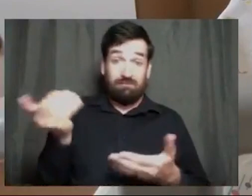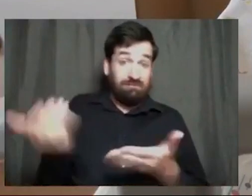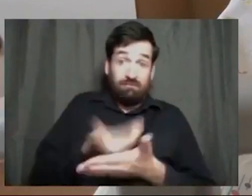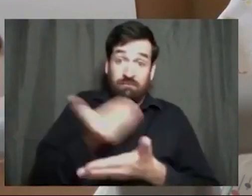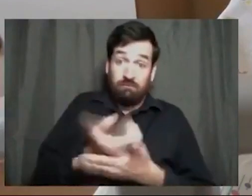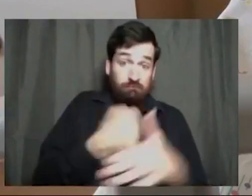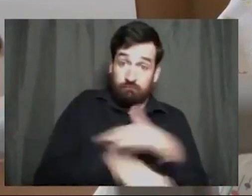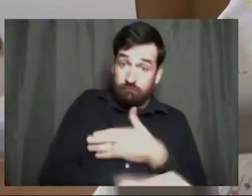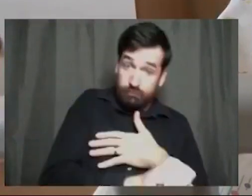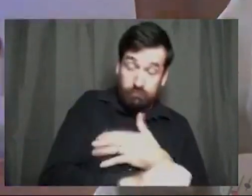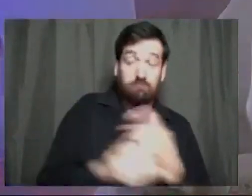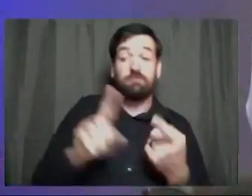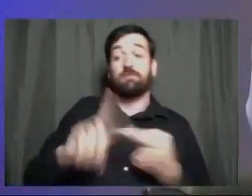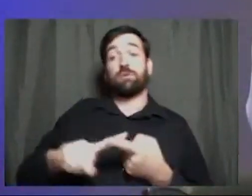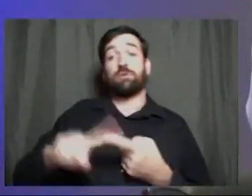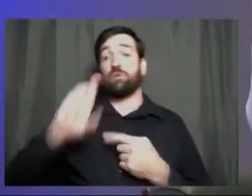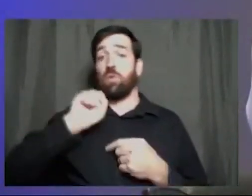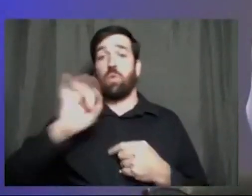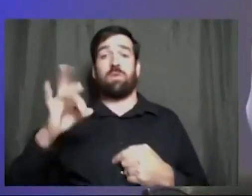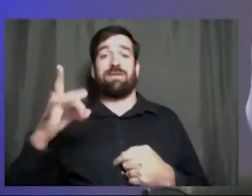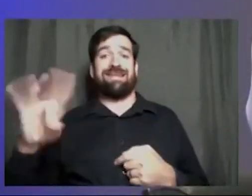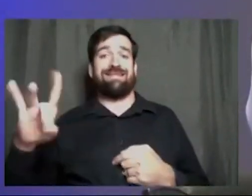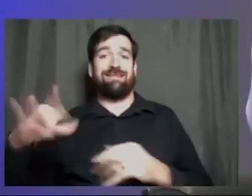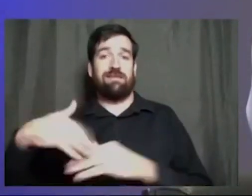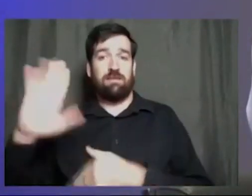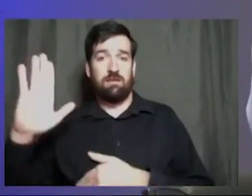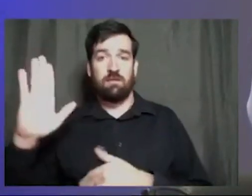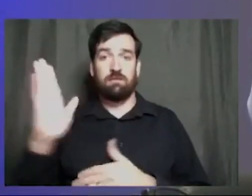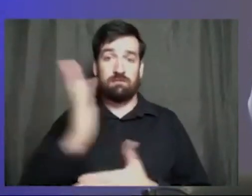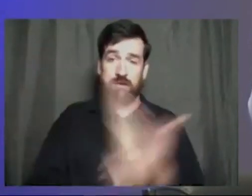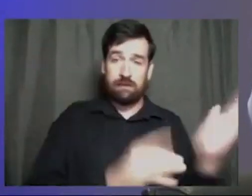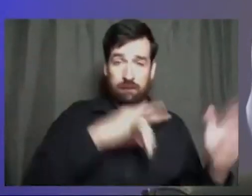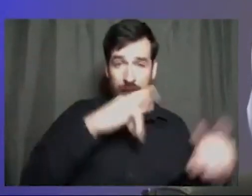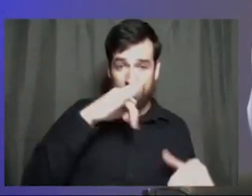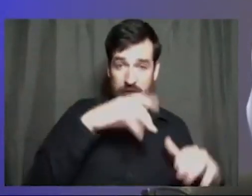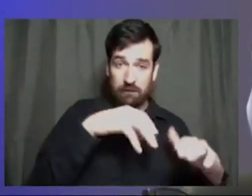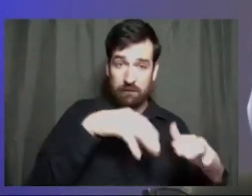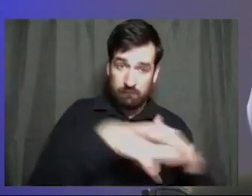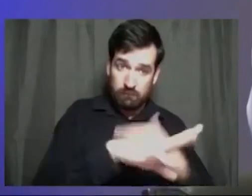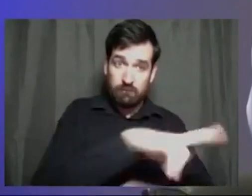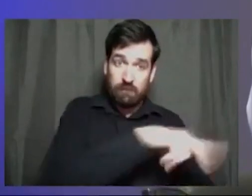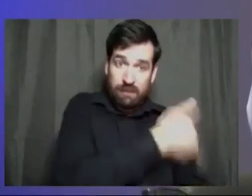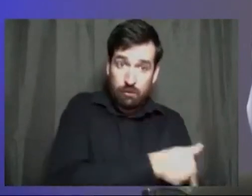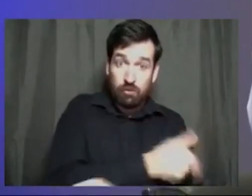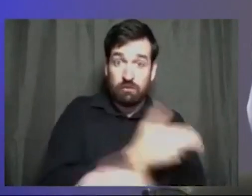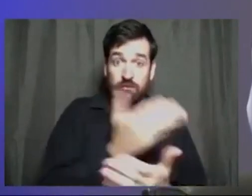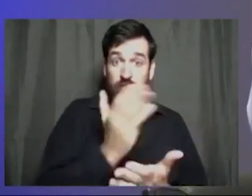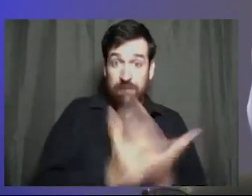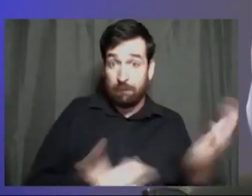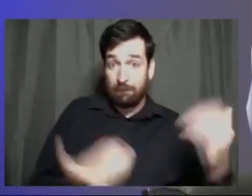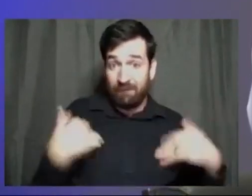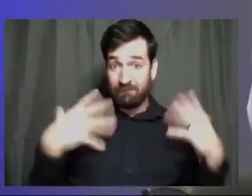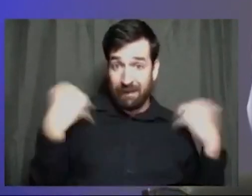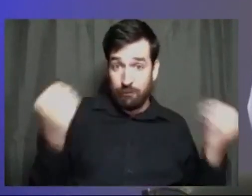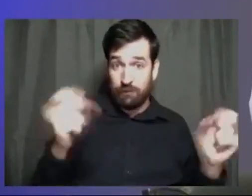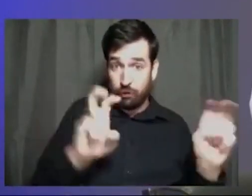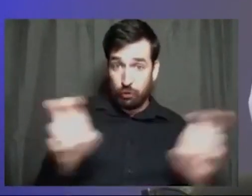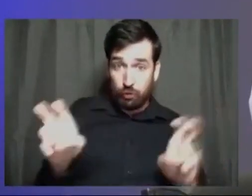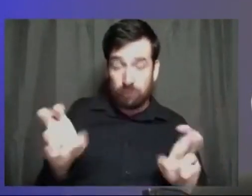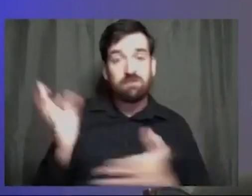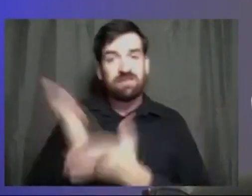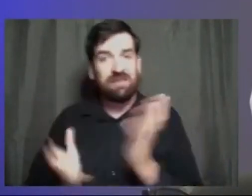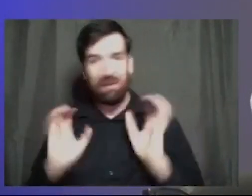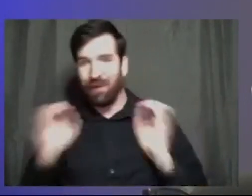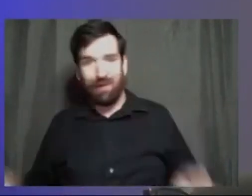plus. We have kids that get admitted to the hospital who have underlying conditions, but also kids that are otherwise healthy with really no huge